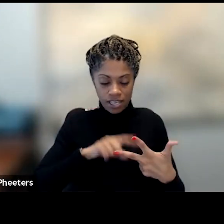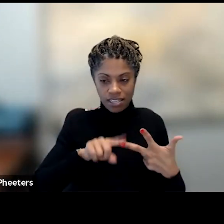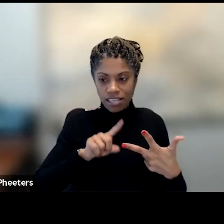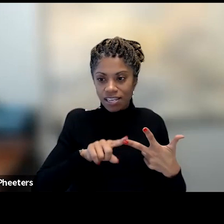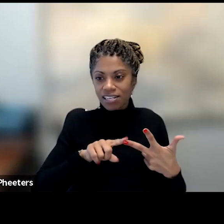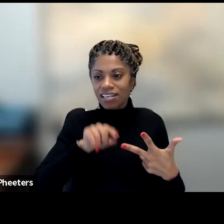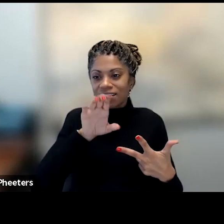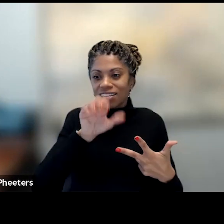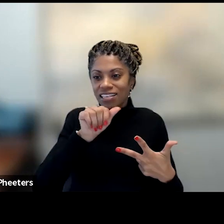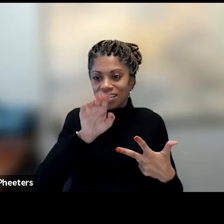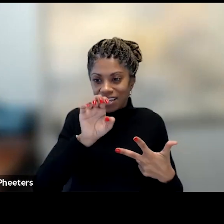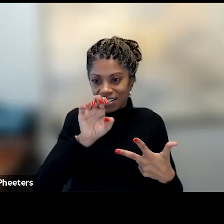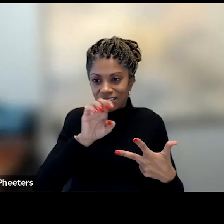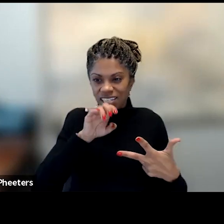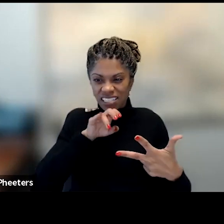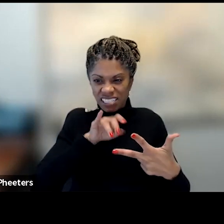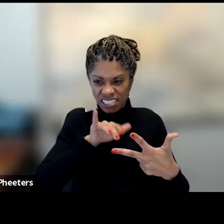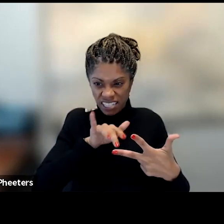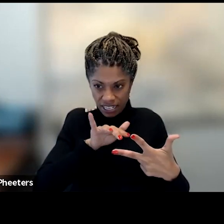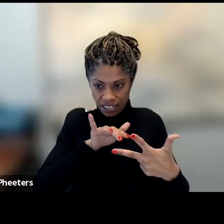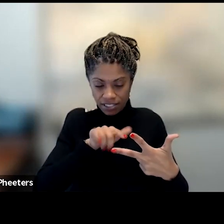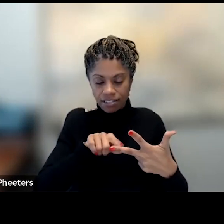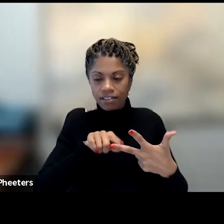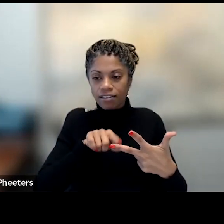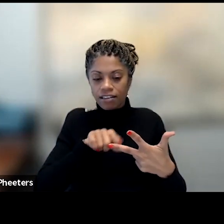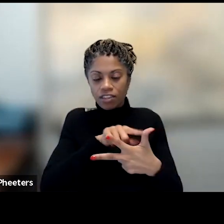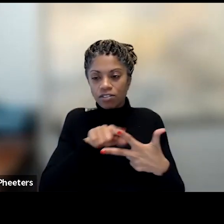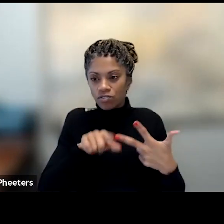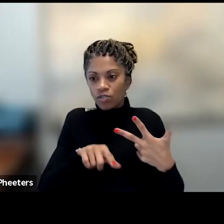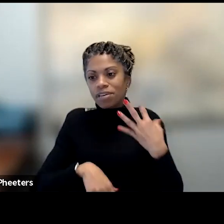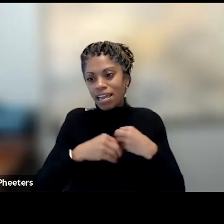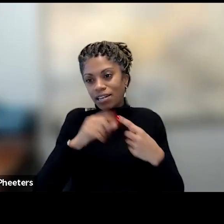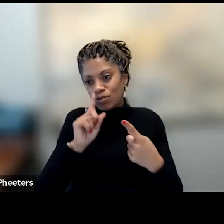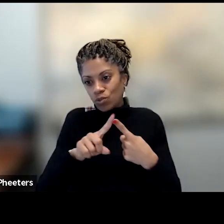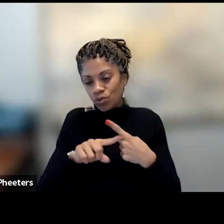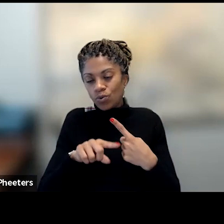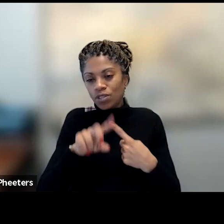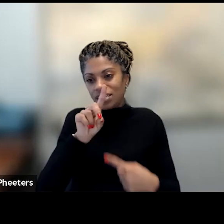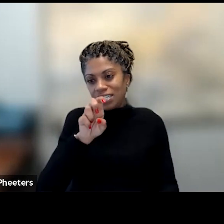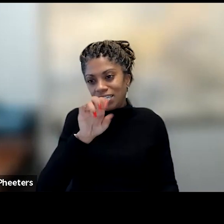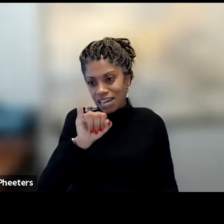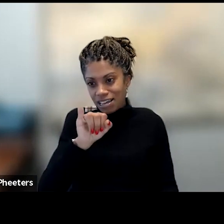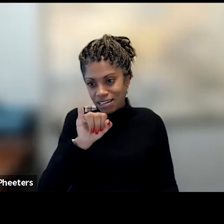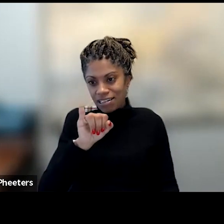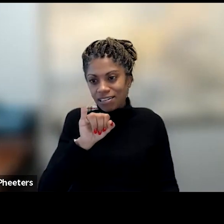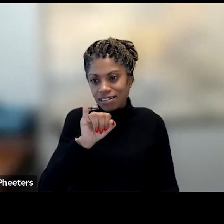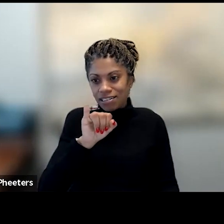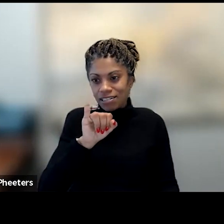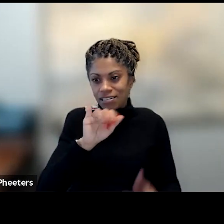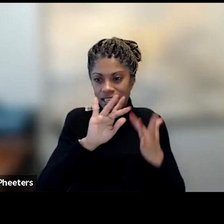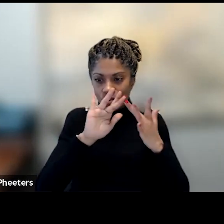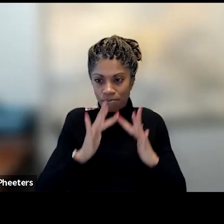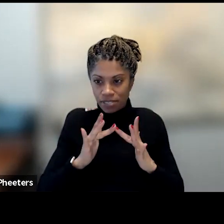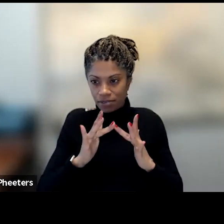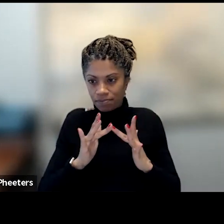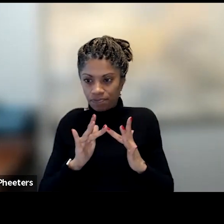copy editor out there who is smiling because we're catching some of those mistakes. Second thing I want to talk about real quickly is